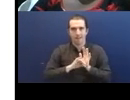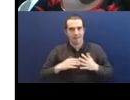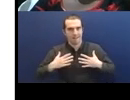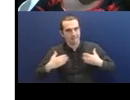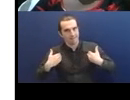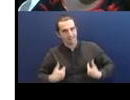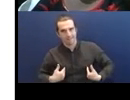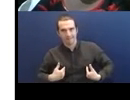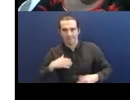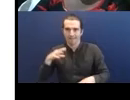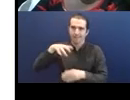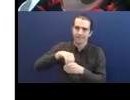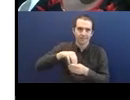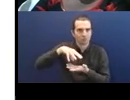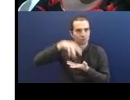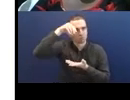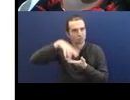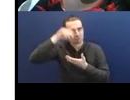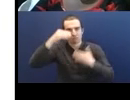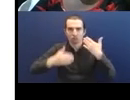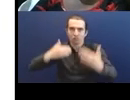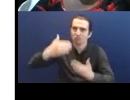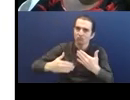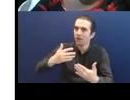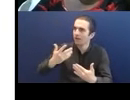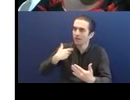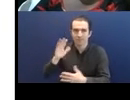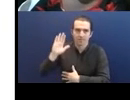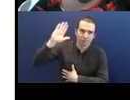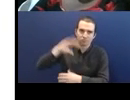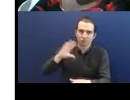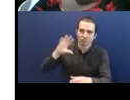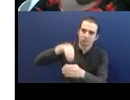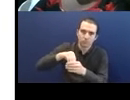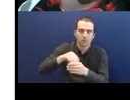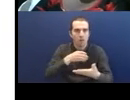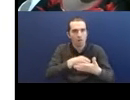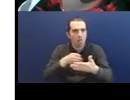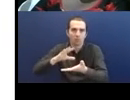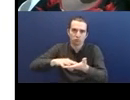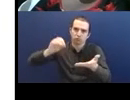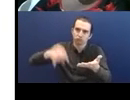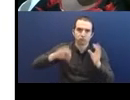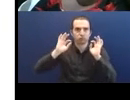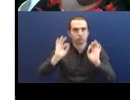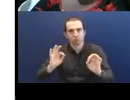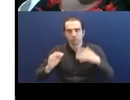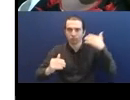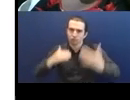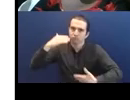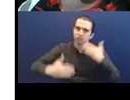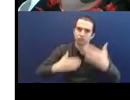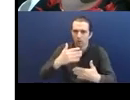attendance, and achievement of all students, especially those who, for different reasons, are